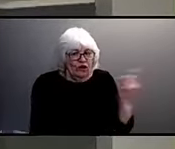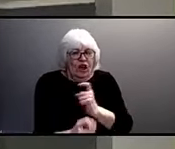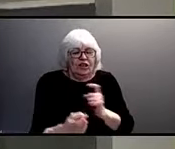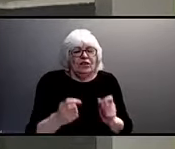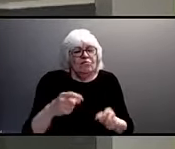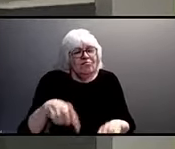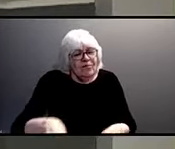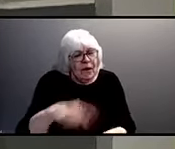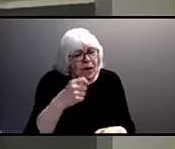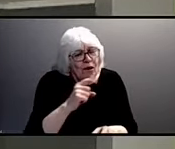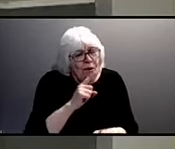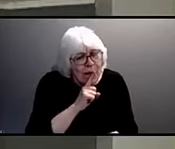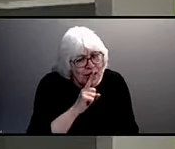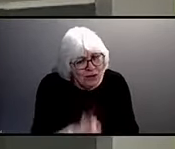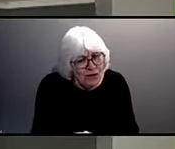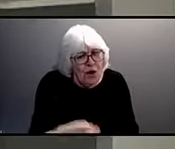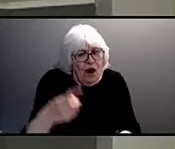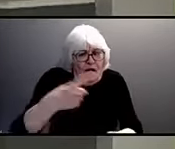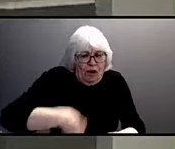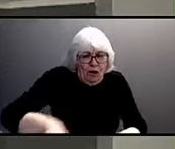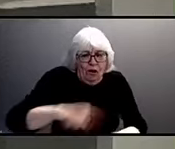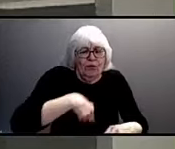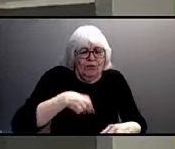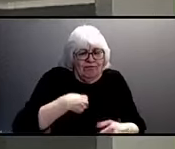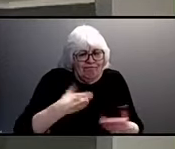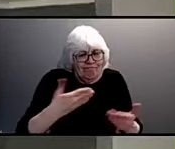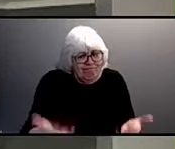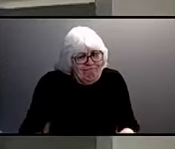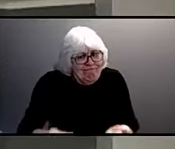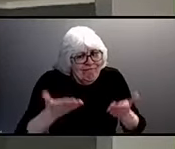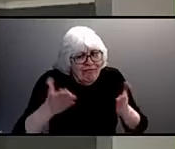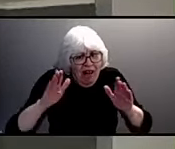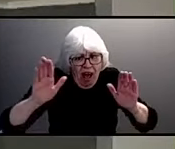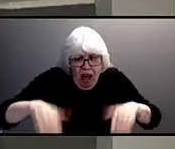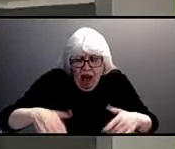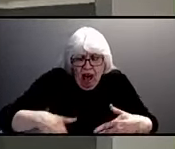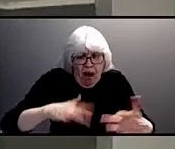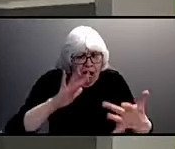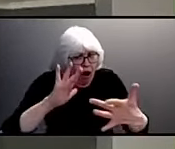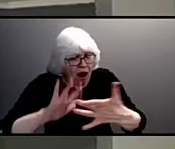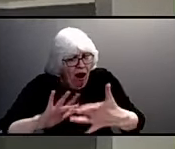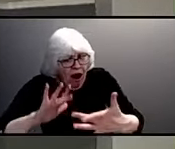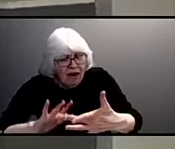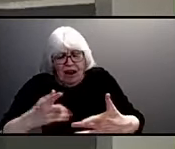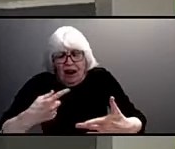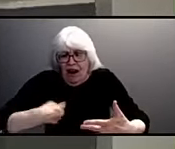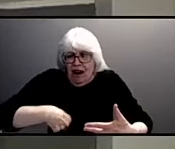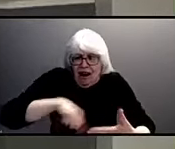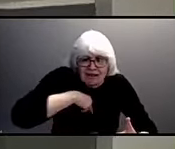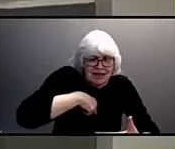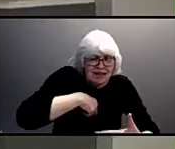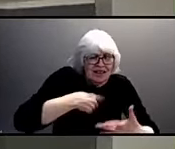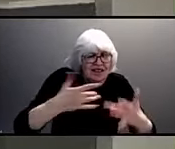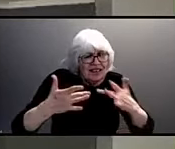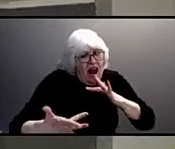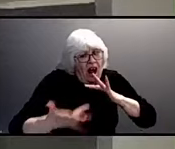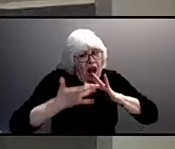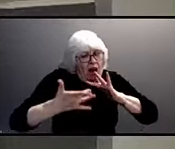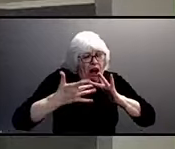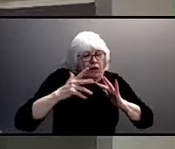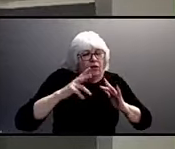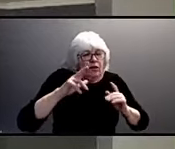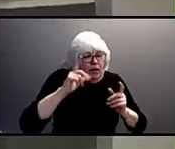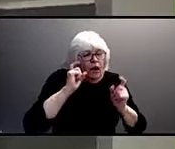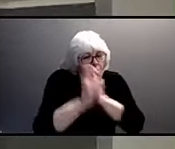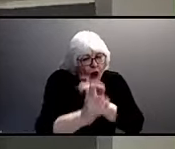haven't touched base with an HRM employee, please call 311 to let us know, to ensure that our staff